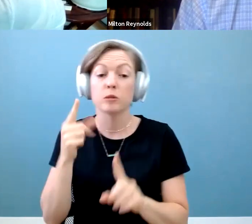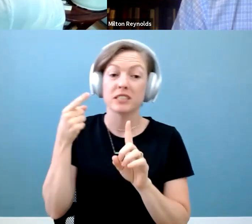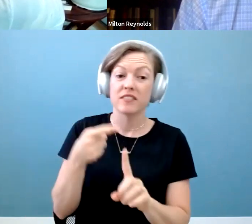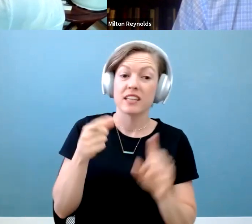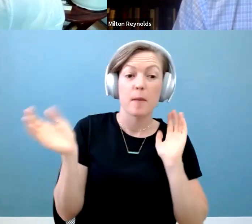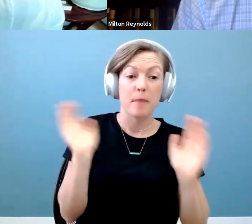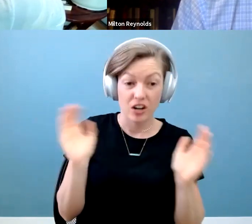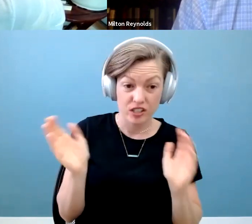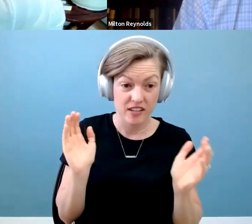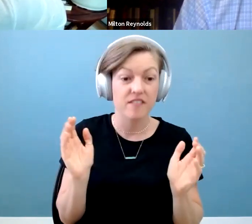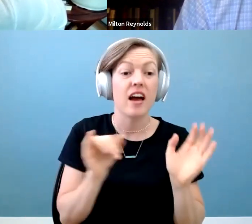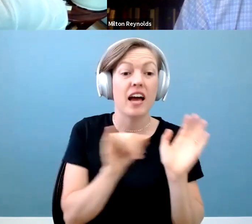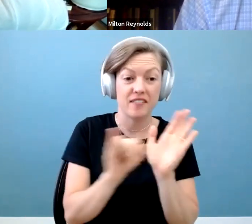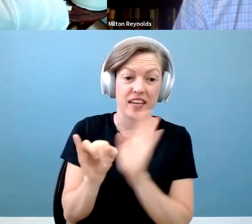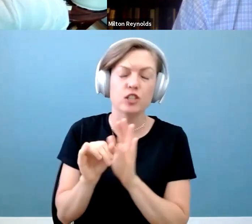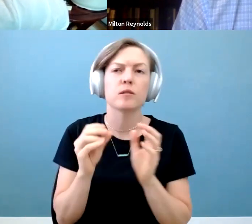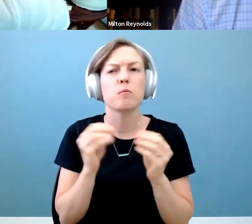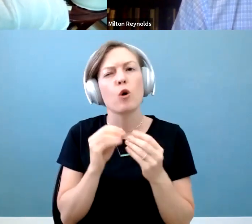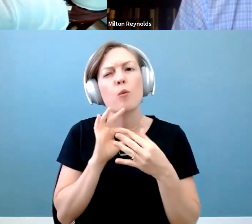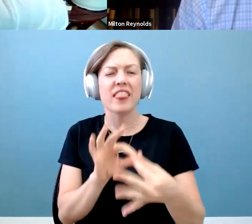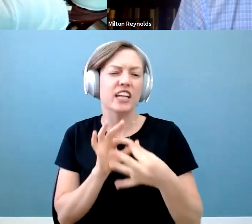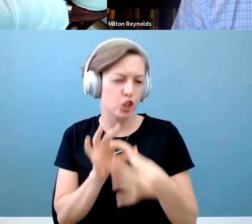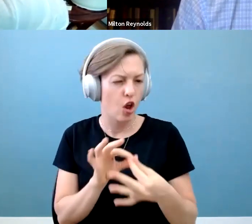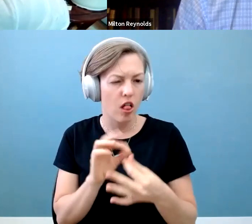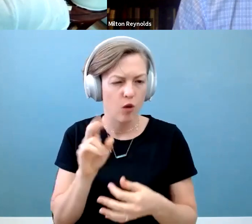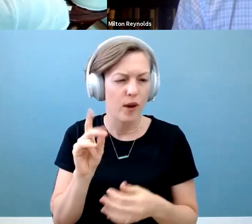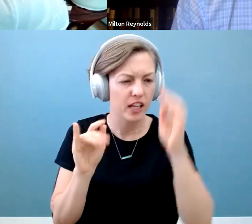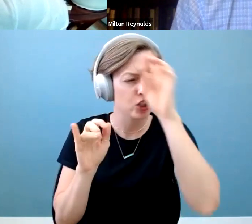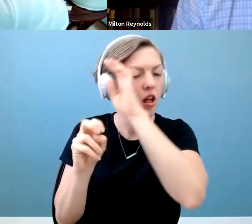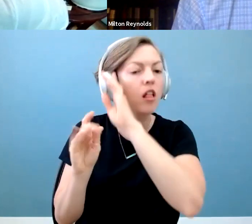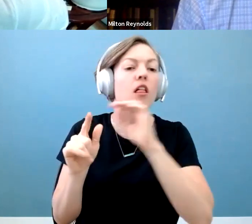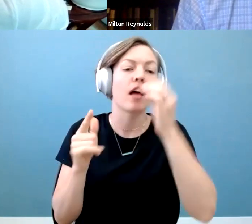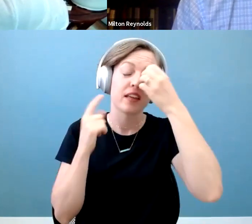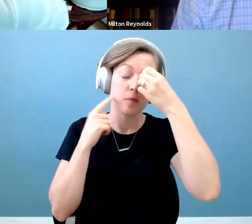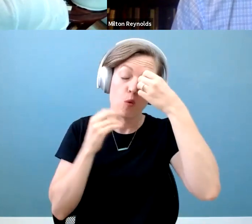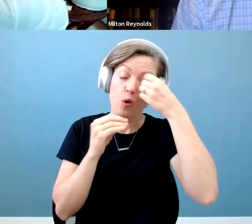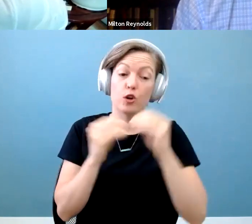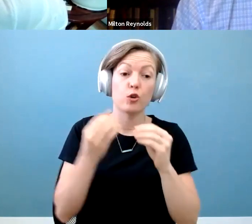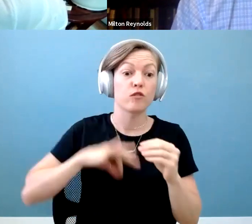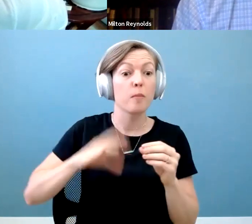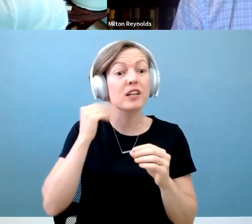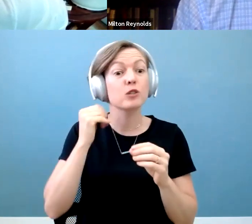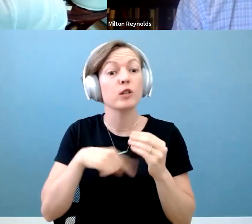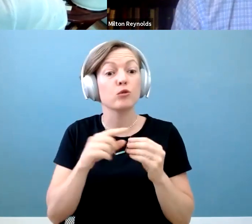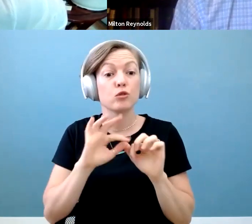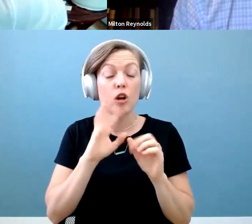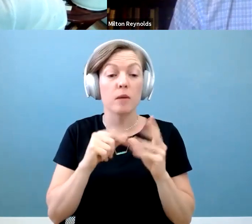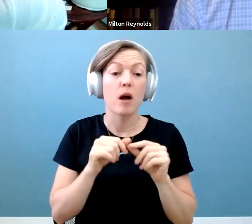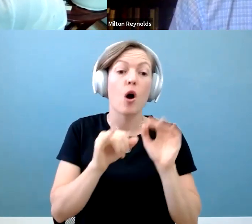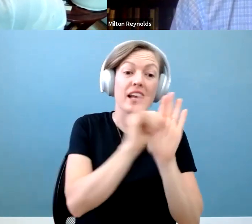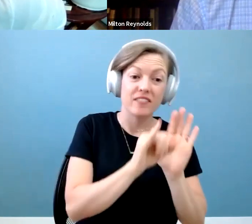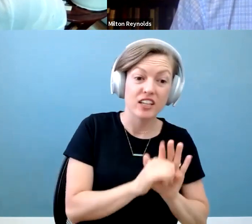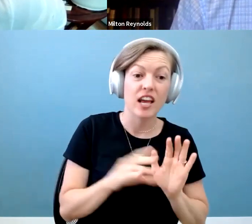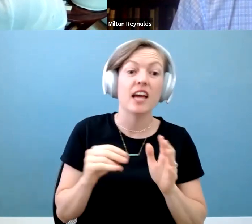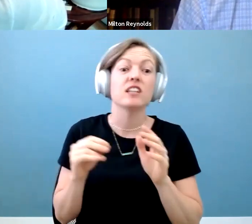comparative identification, perhaps more relational. I think that's actually useful. Because if you start to talk about identification or racialization as a project,